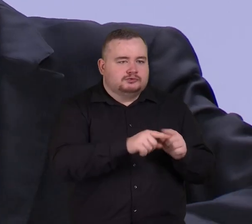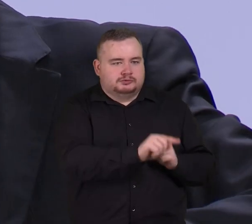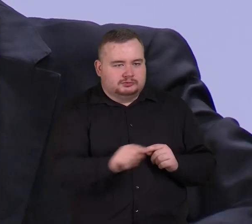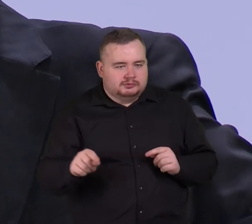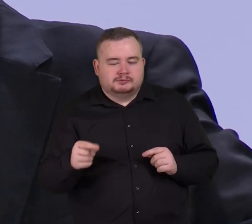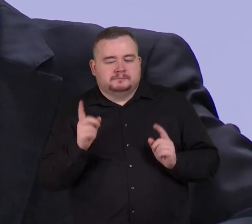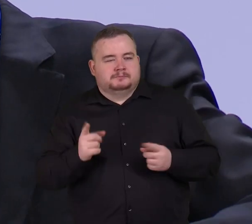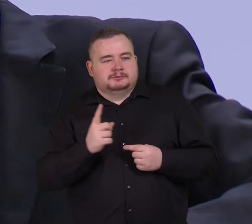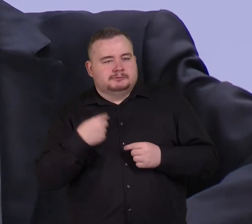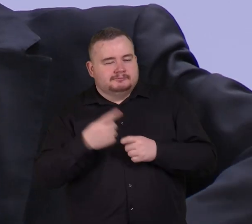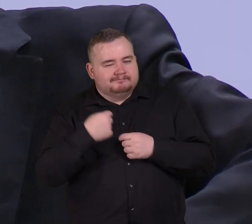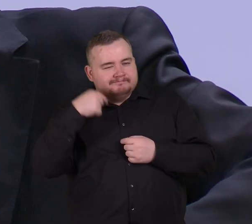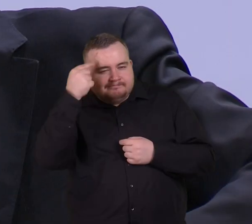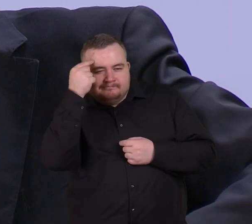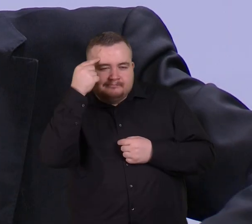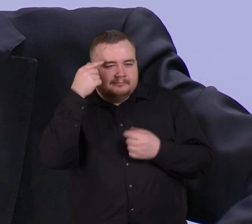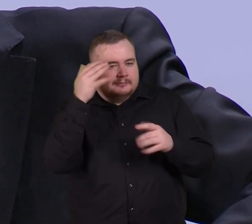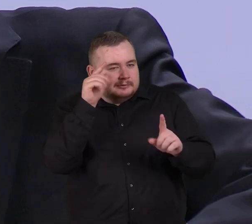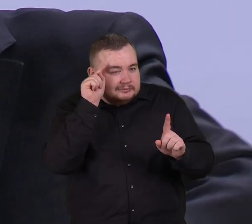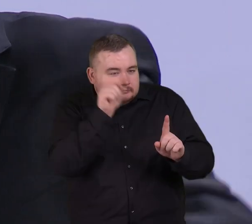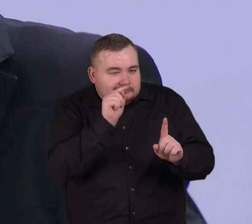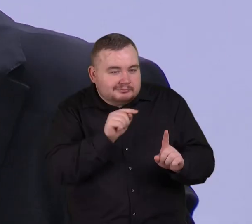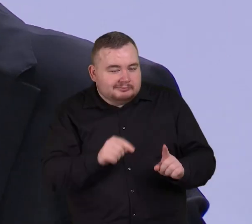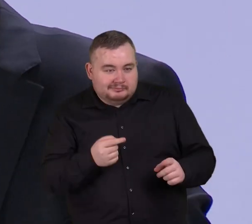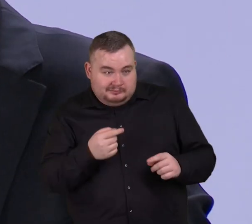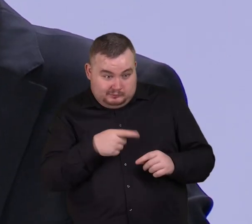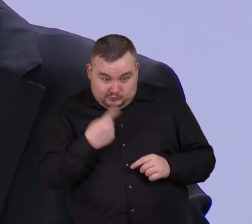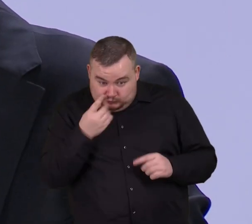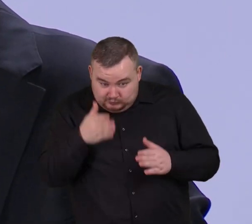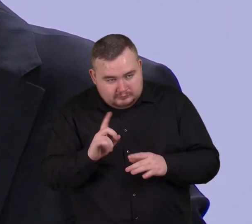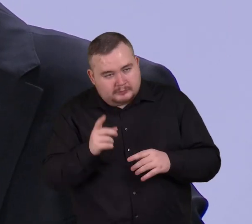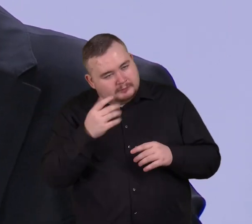And we have to address